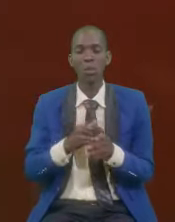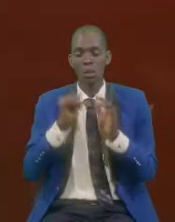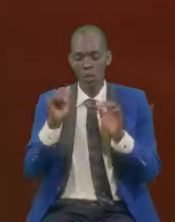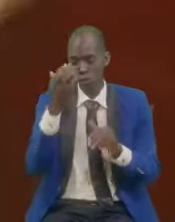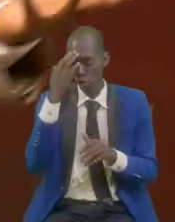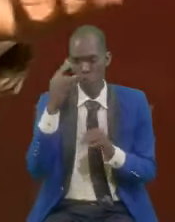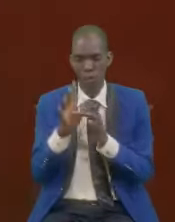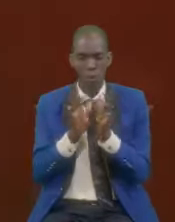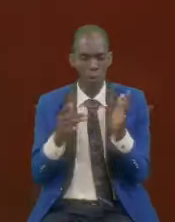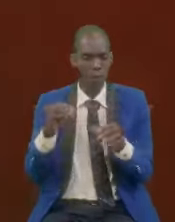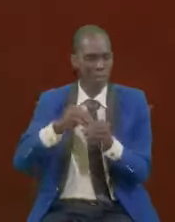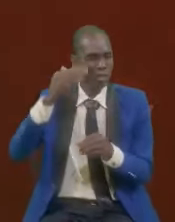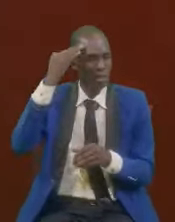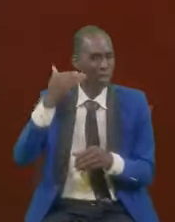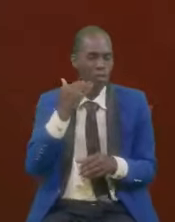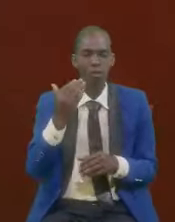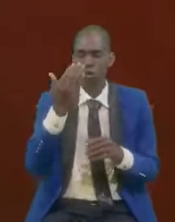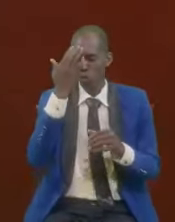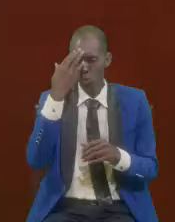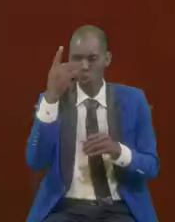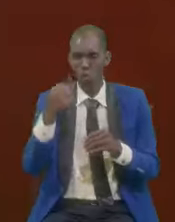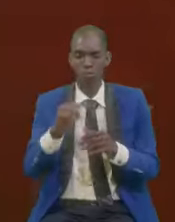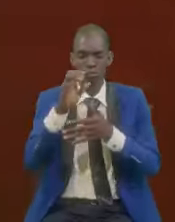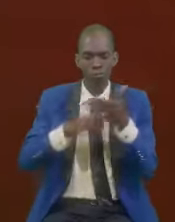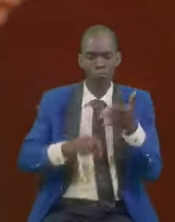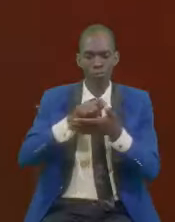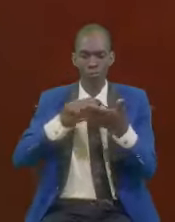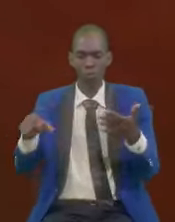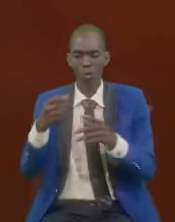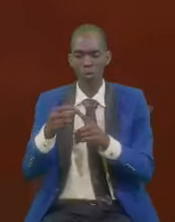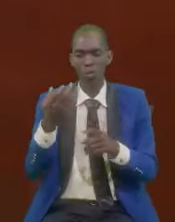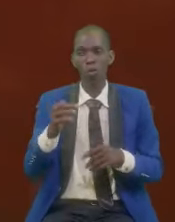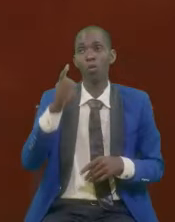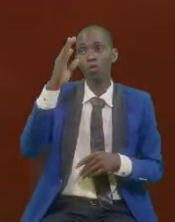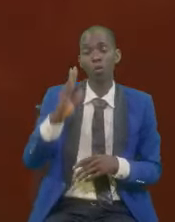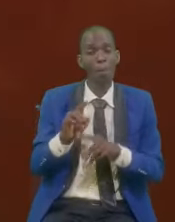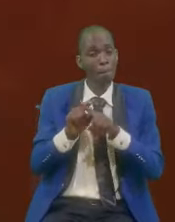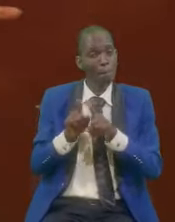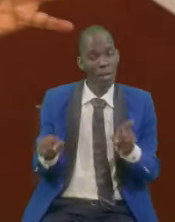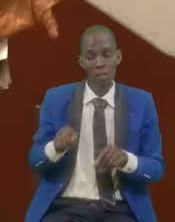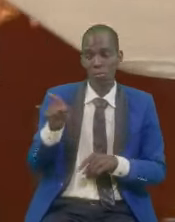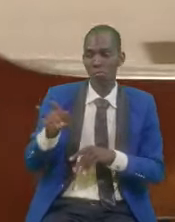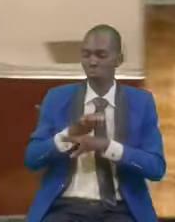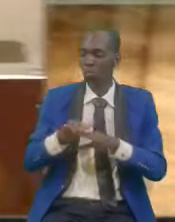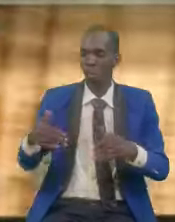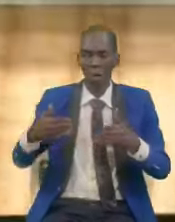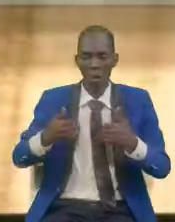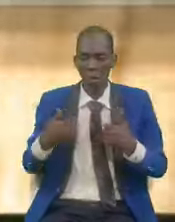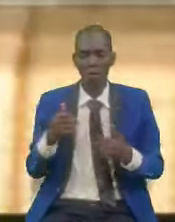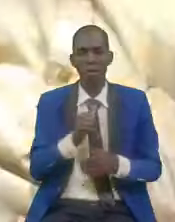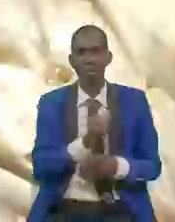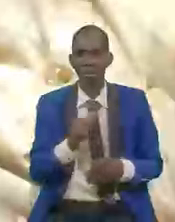the word, they can throw the word at you, but it doesn't have a